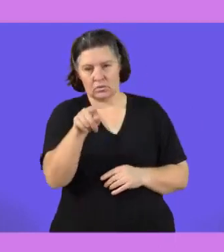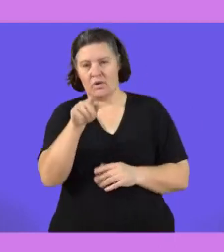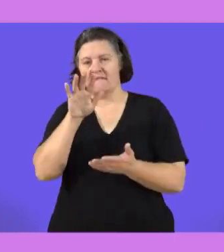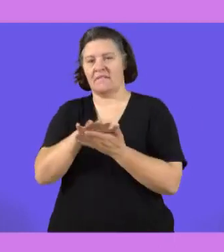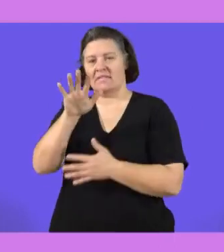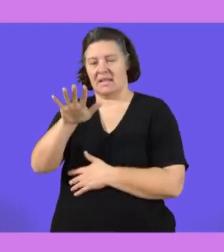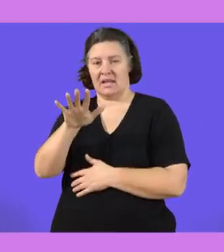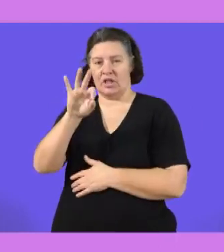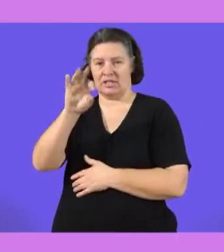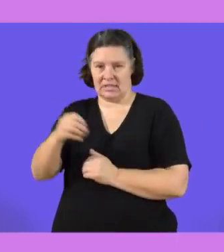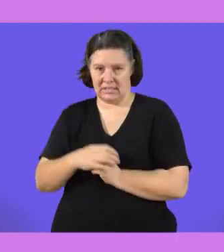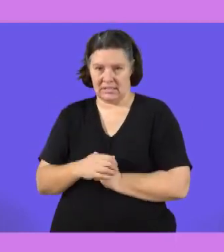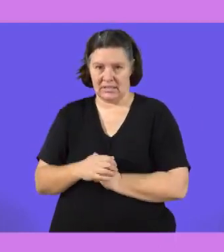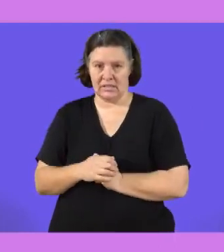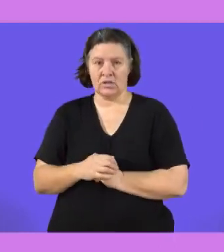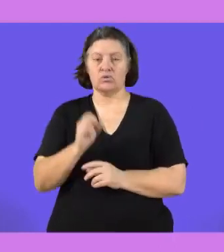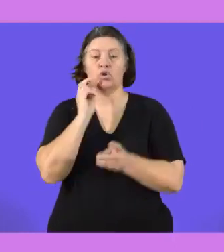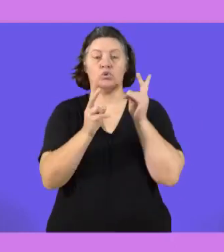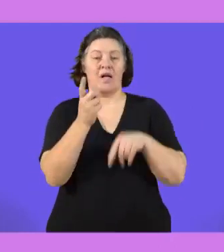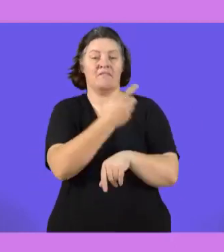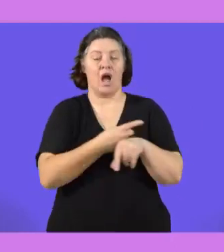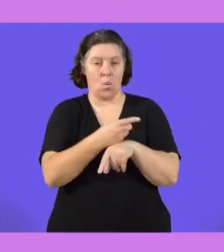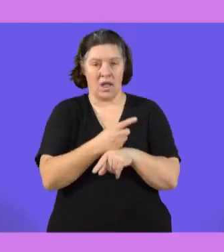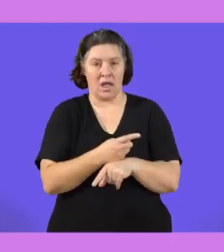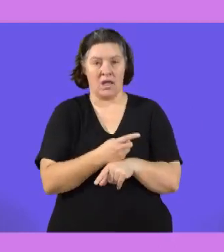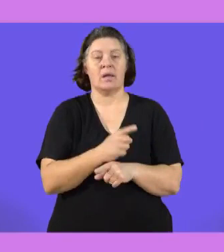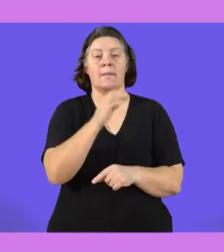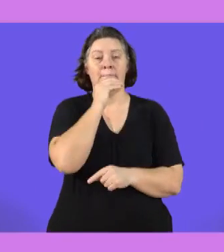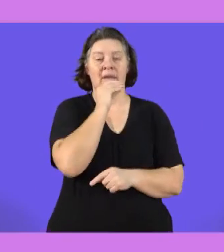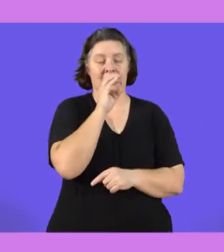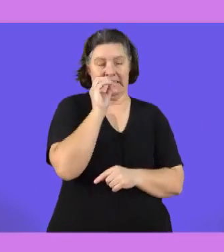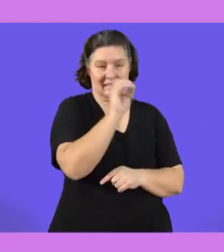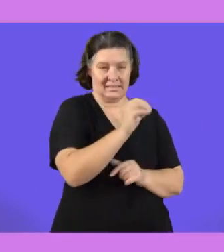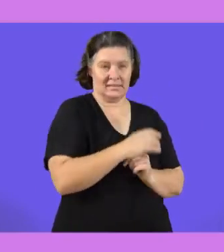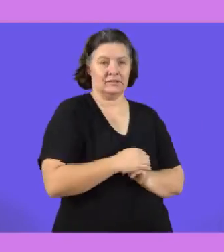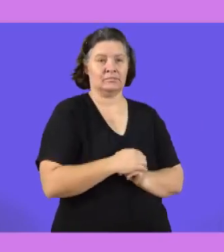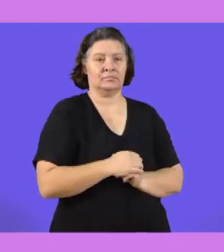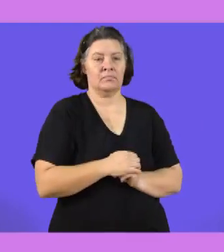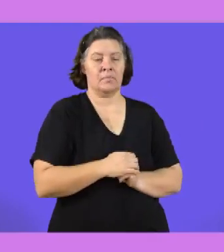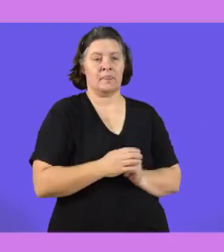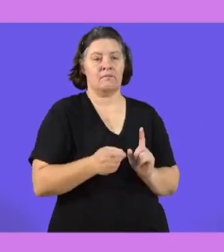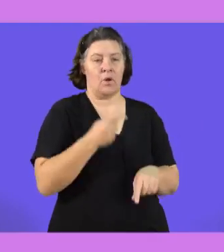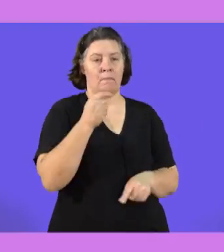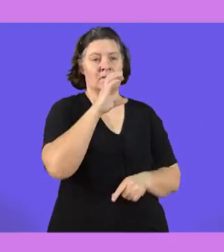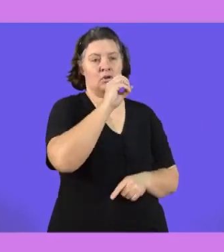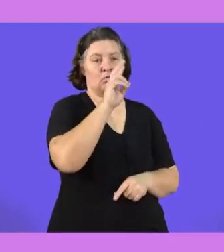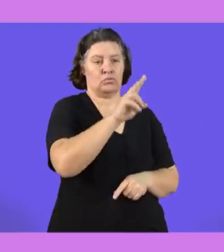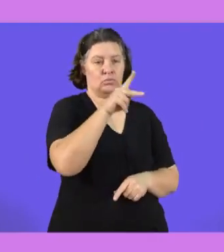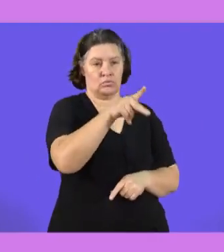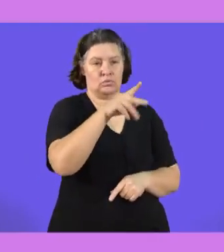So therefore, in our 12-hour format, okay, so that will be then from 2